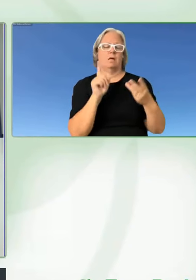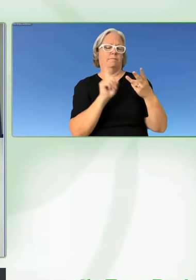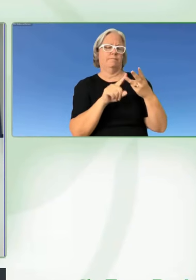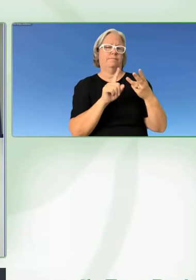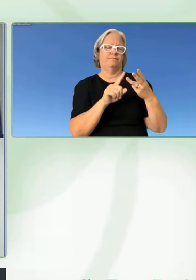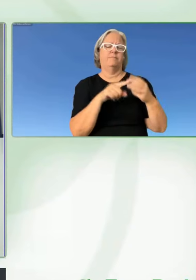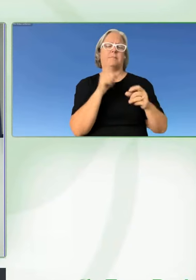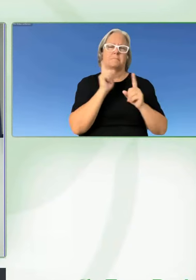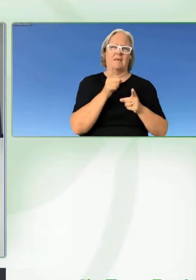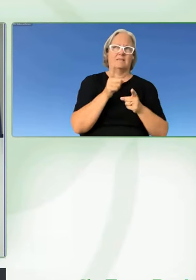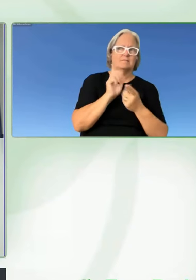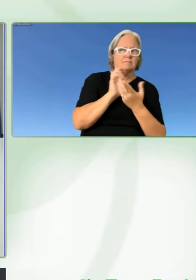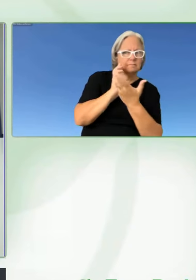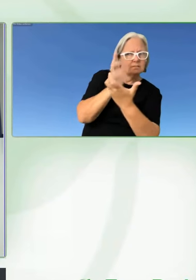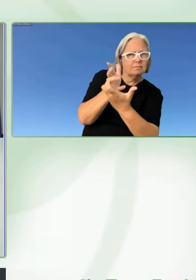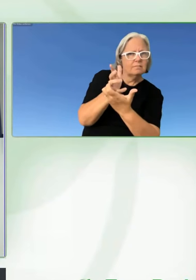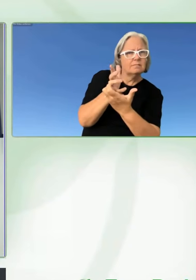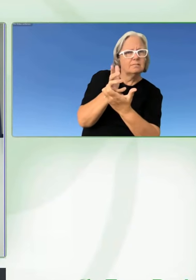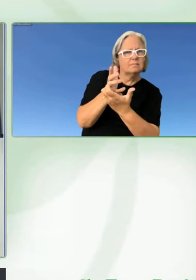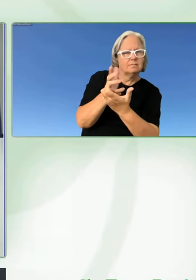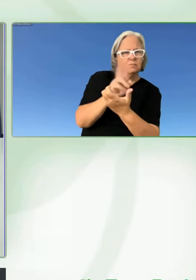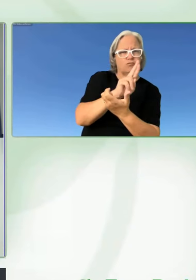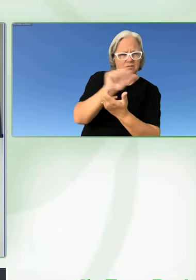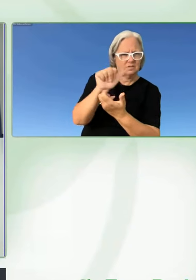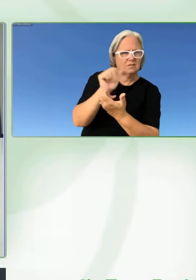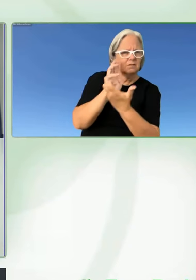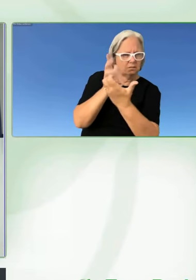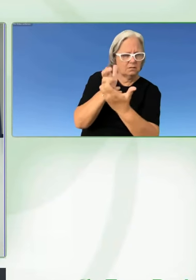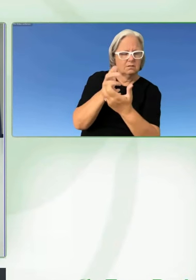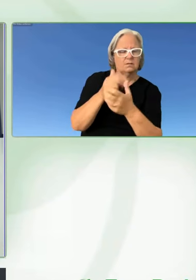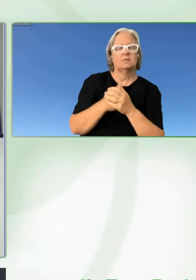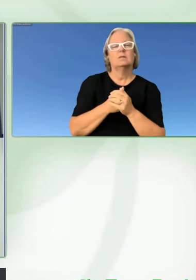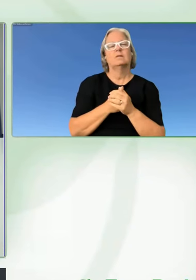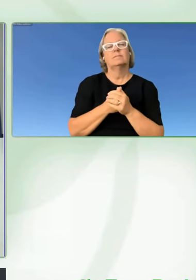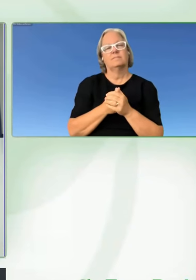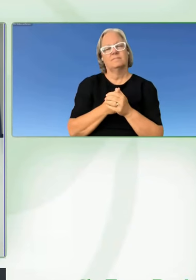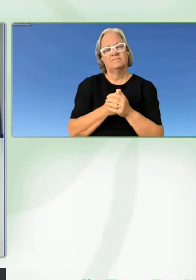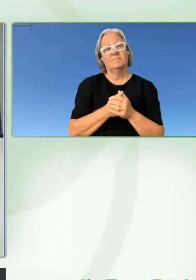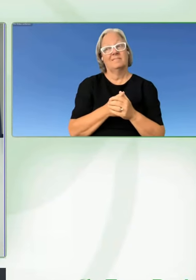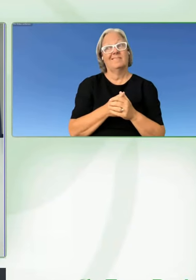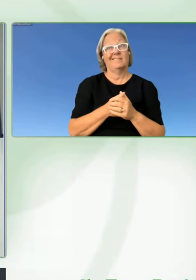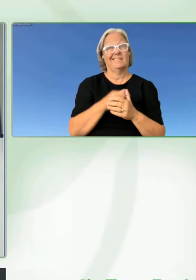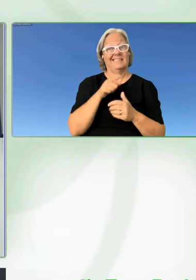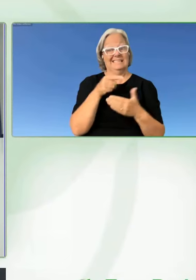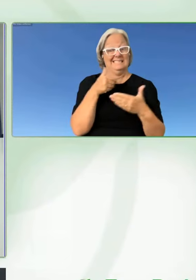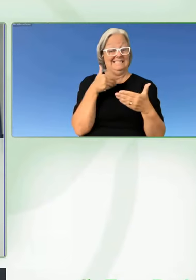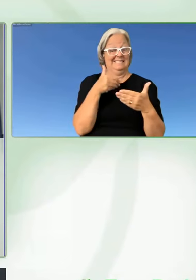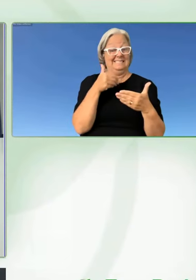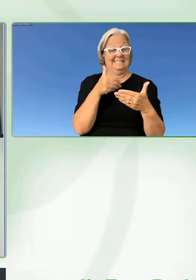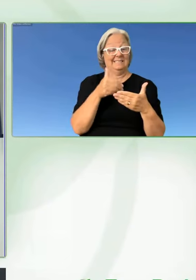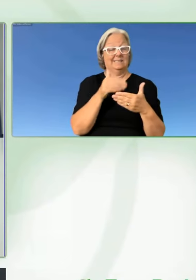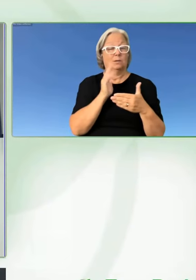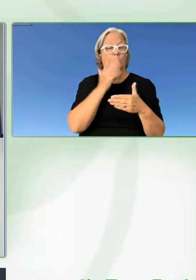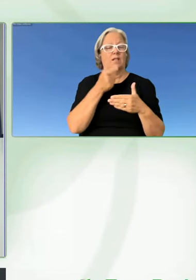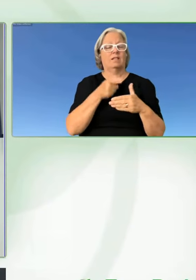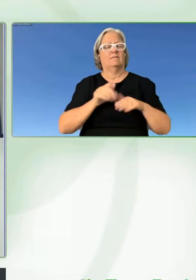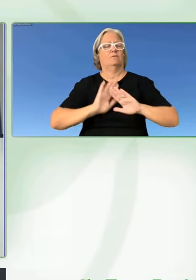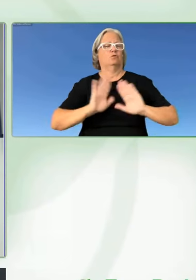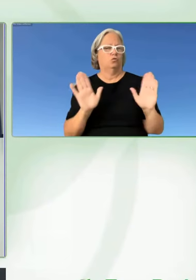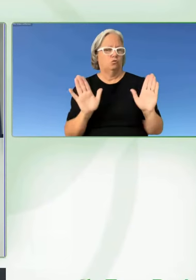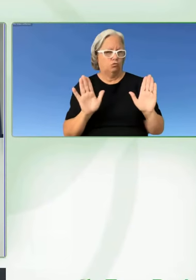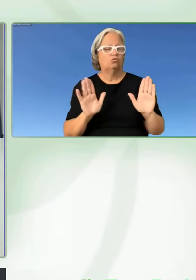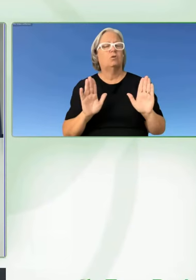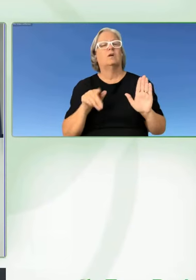which is going to be issued quite soon and finalized quite soon, before the end of